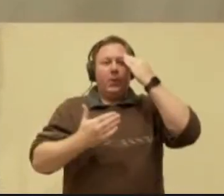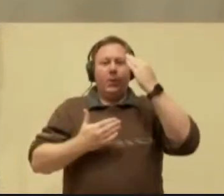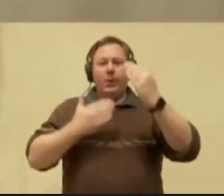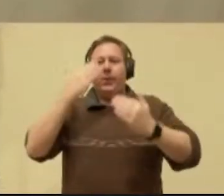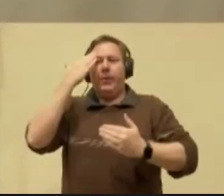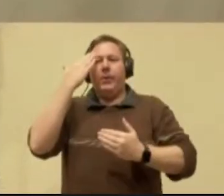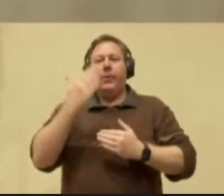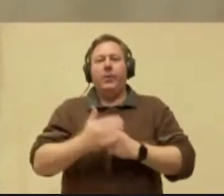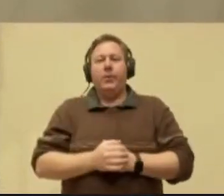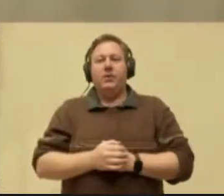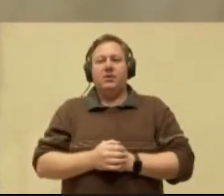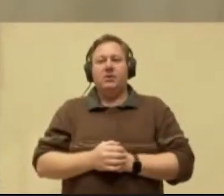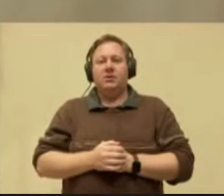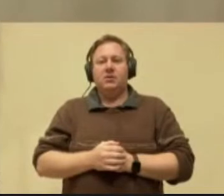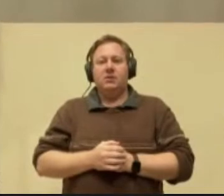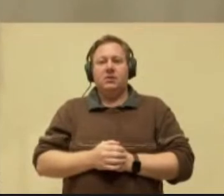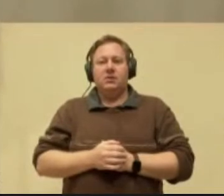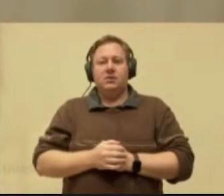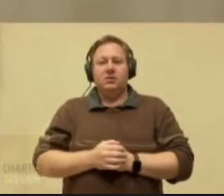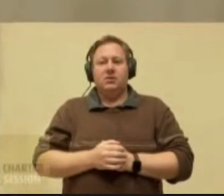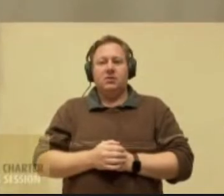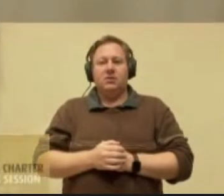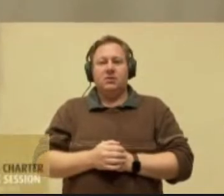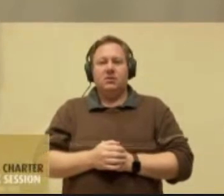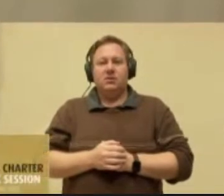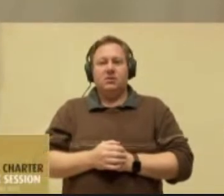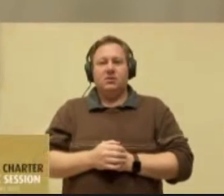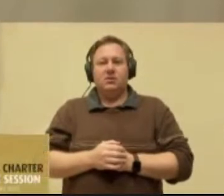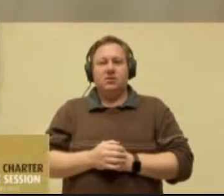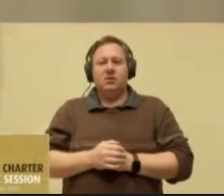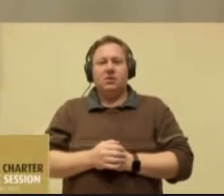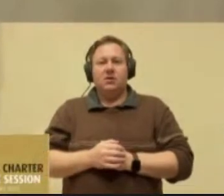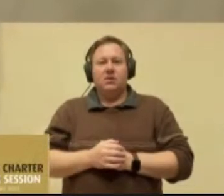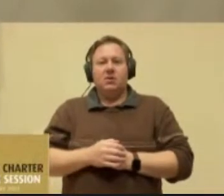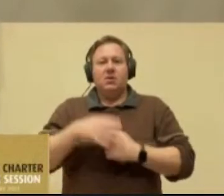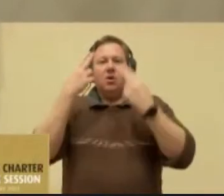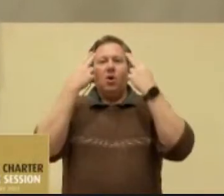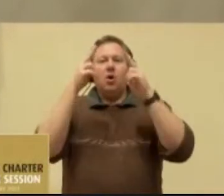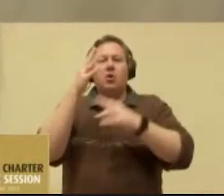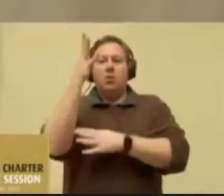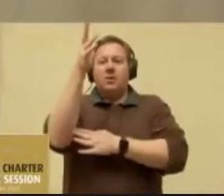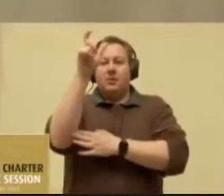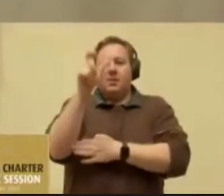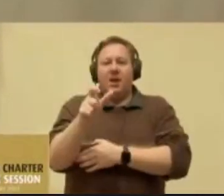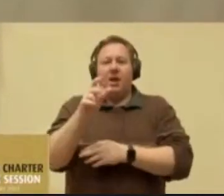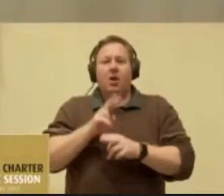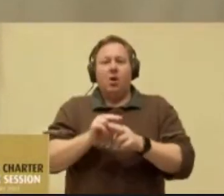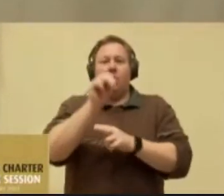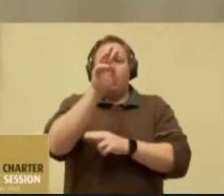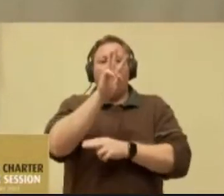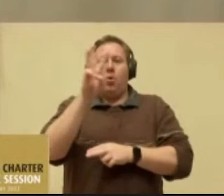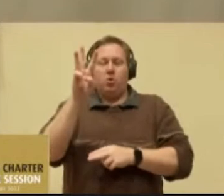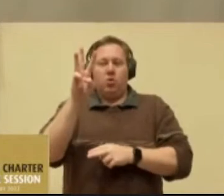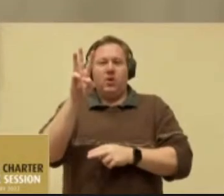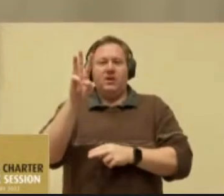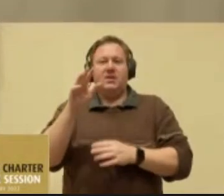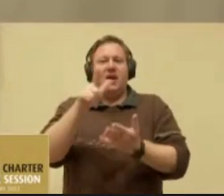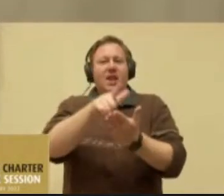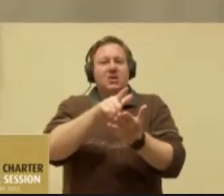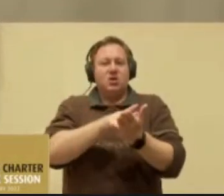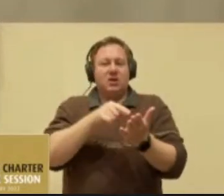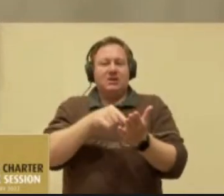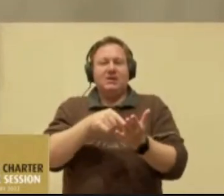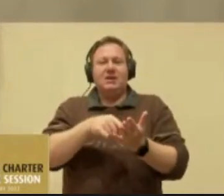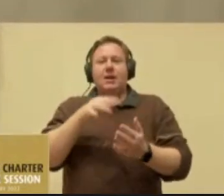and honorable honorable speaker of the northwest legislature miss danji